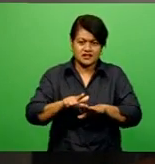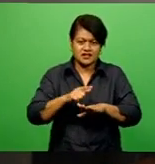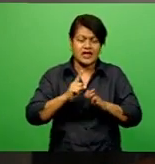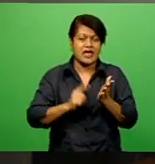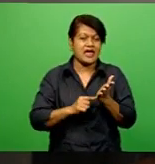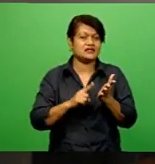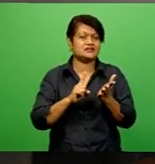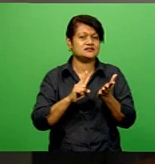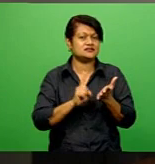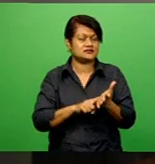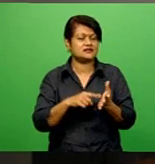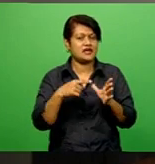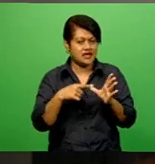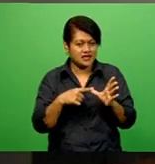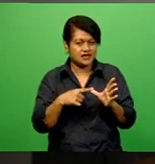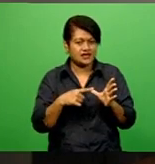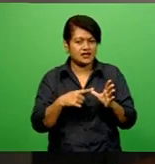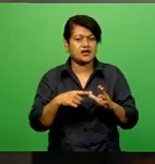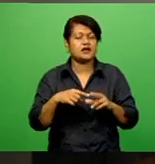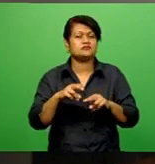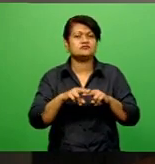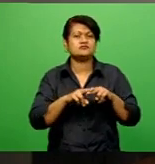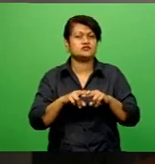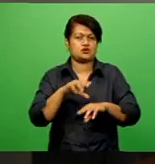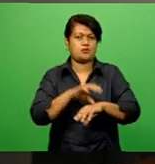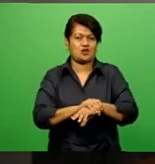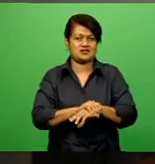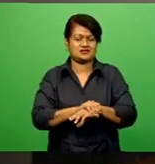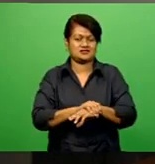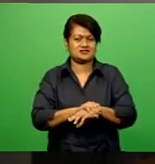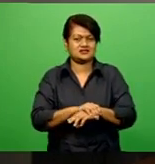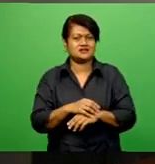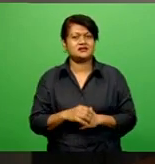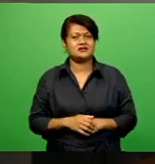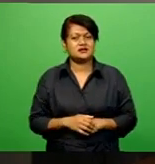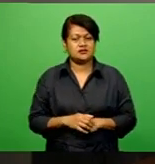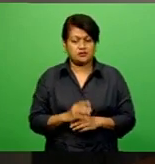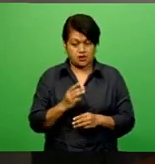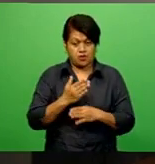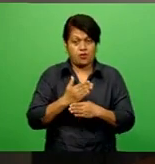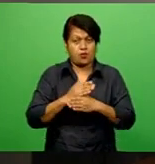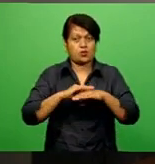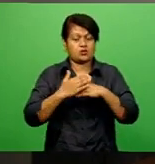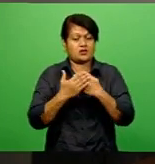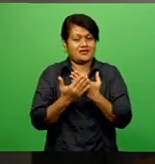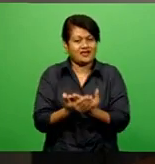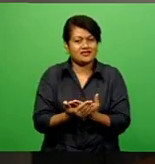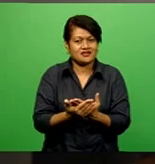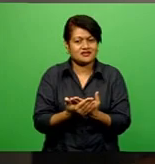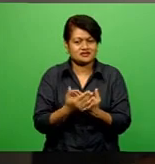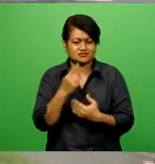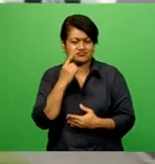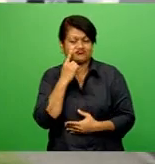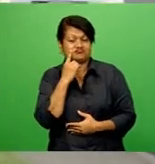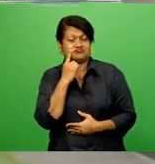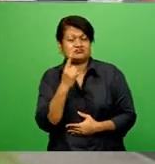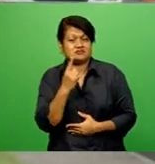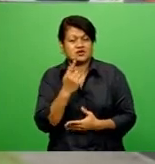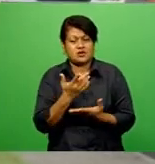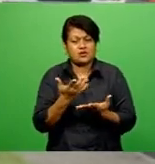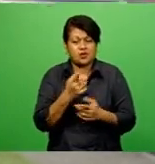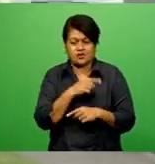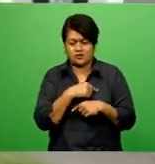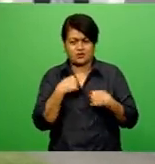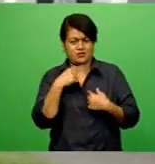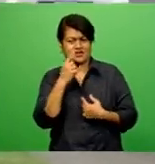the Fiji Police Force. We're working together at the moment actually to see where we can